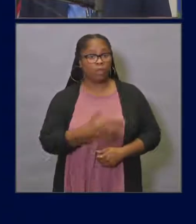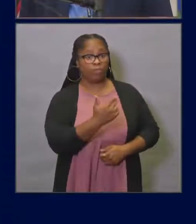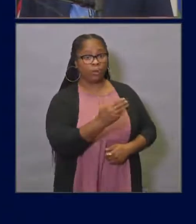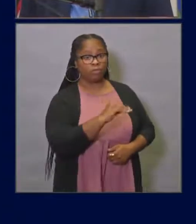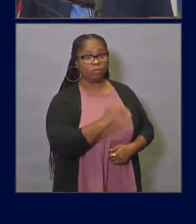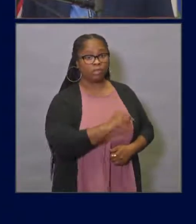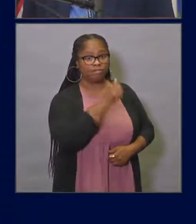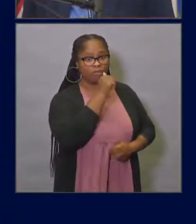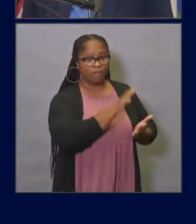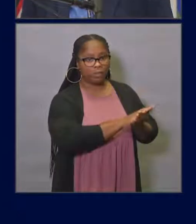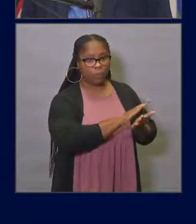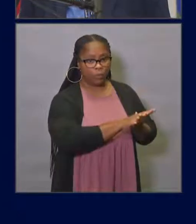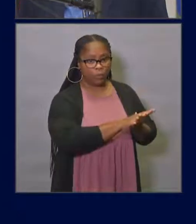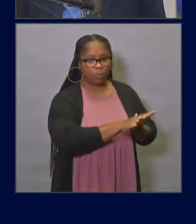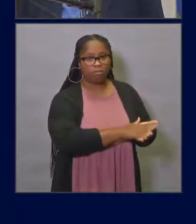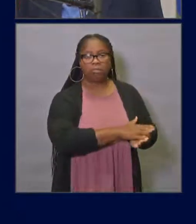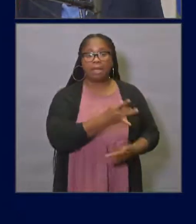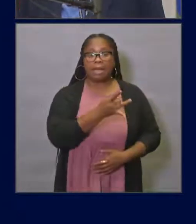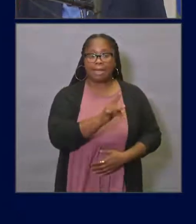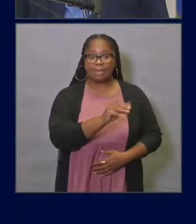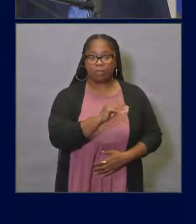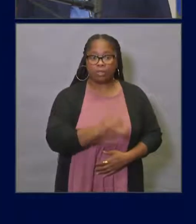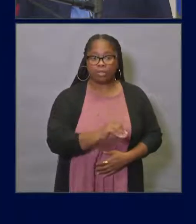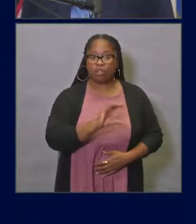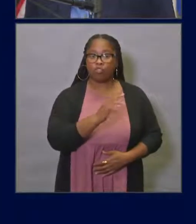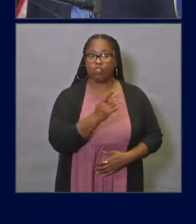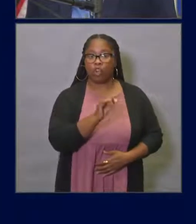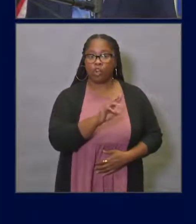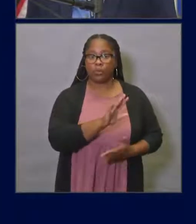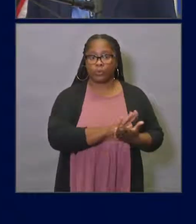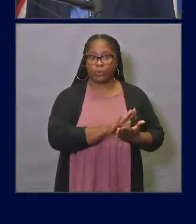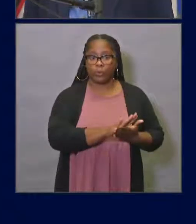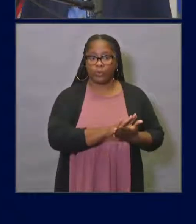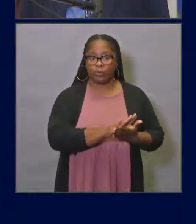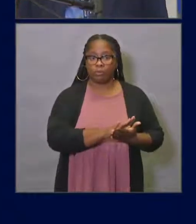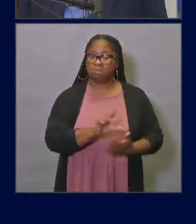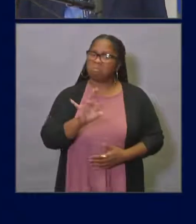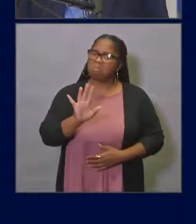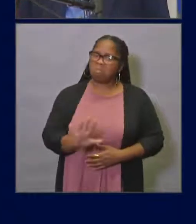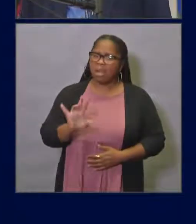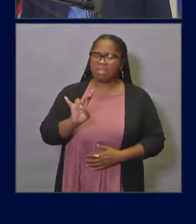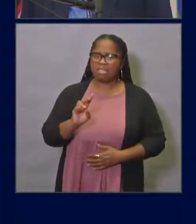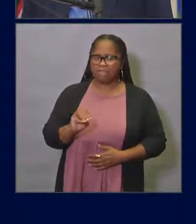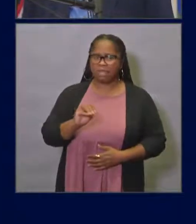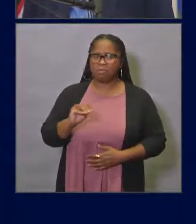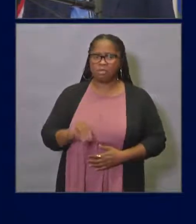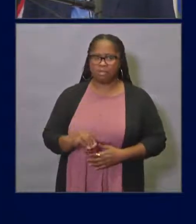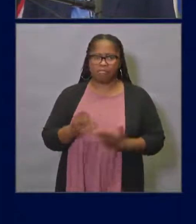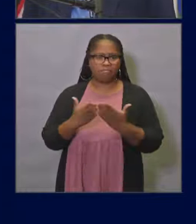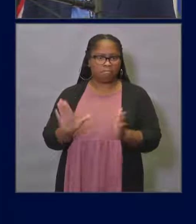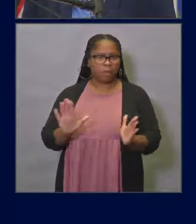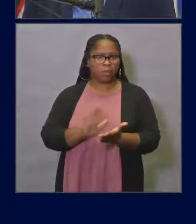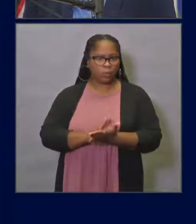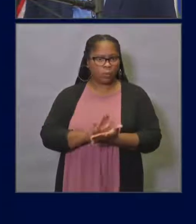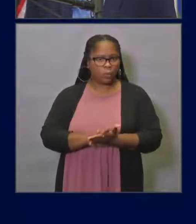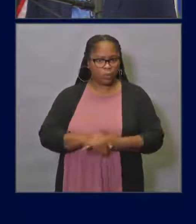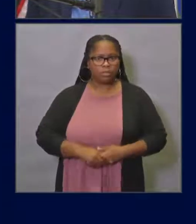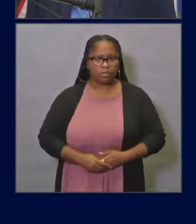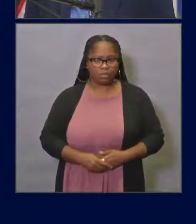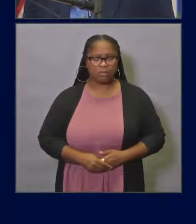schools, 18% are charter schools, and just about 70% are public schools.